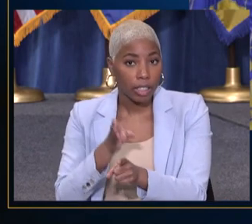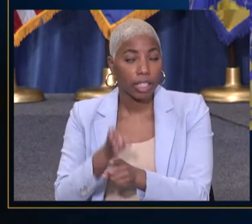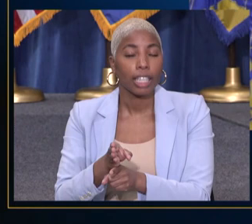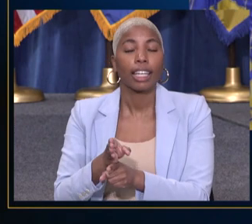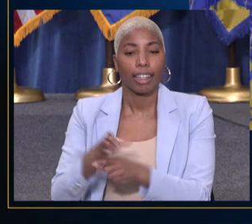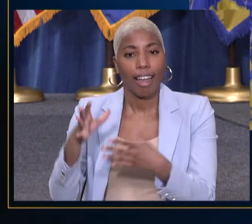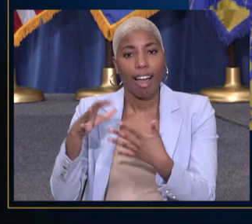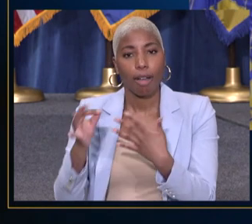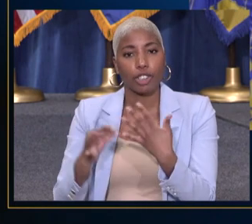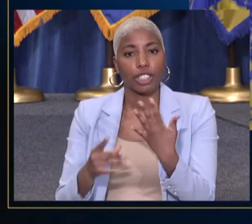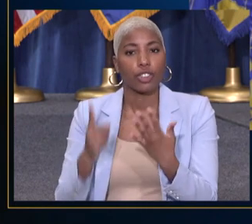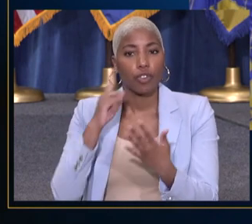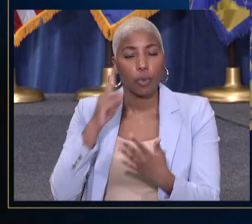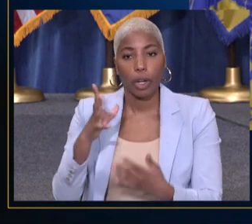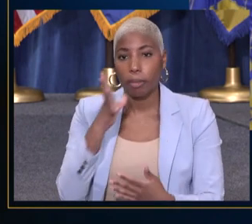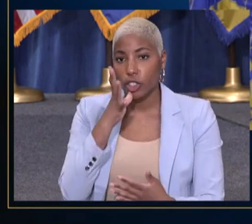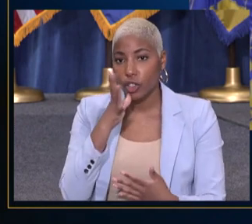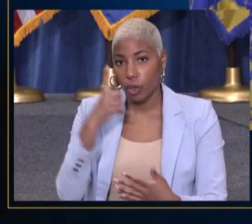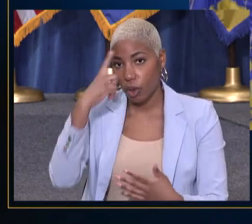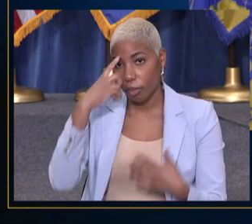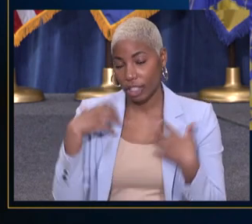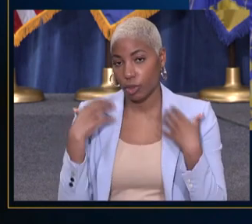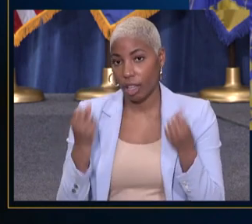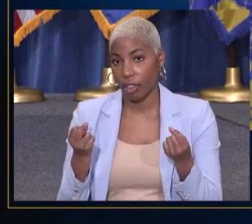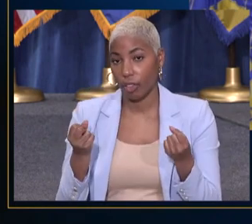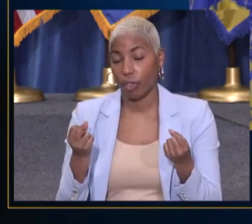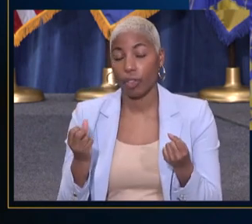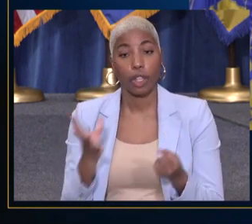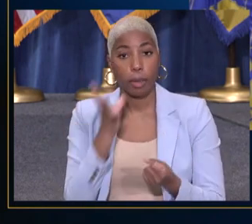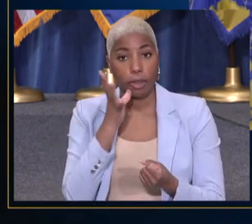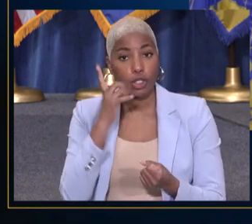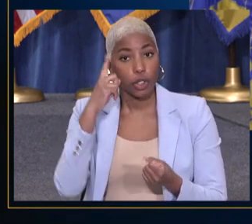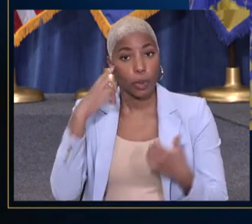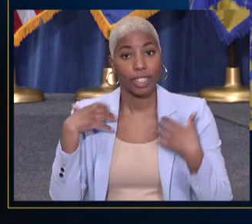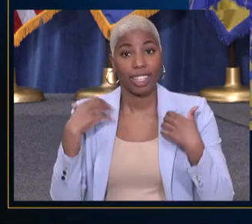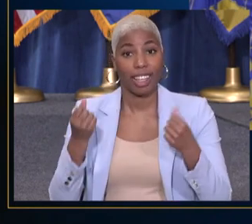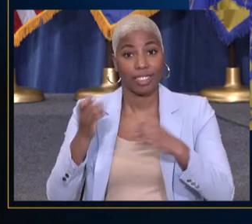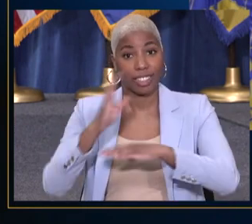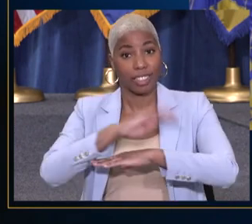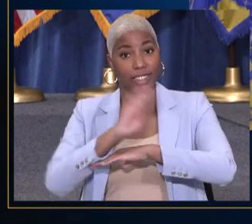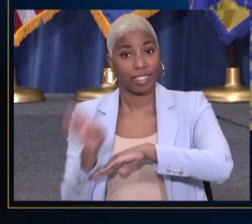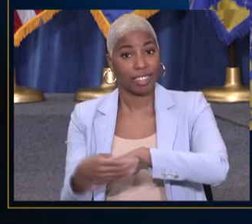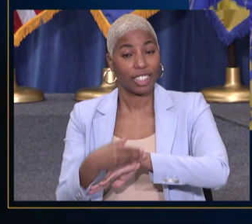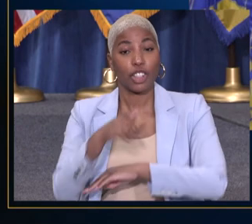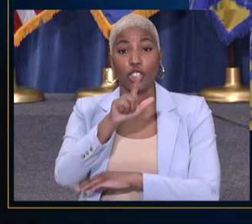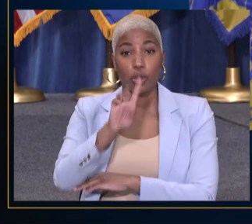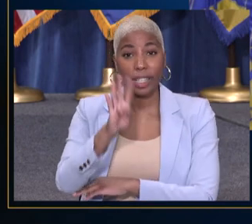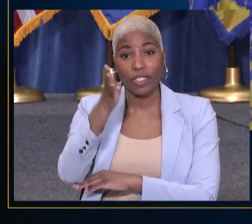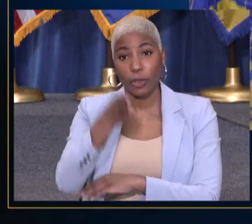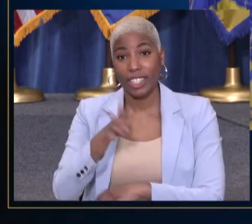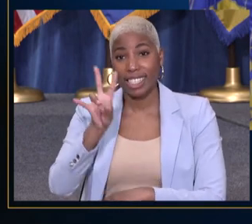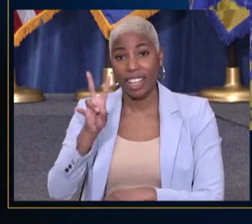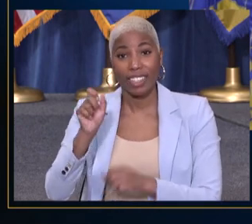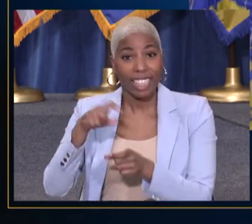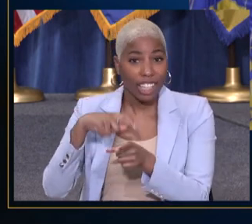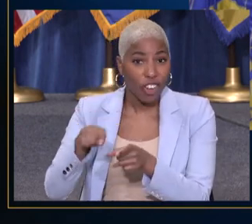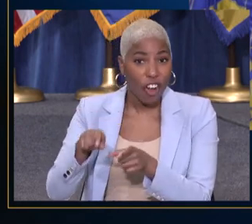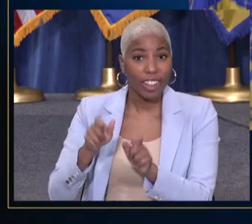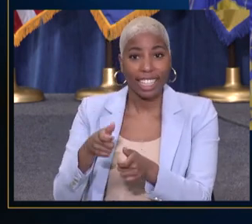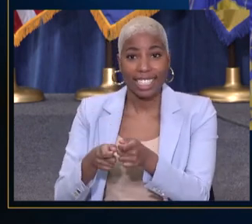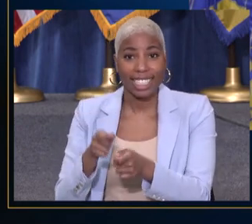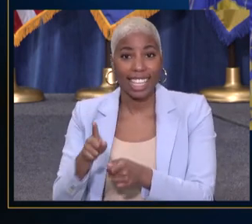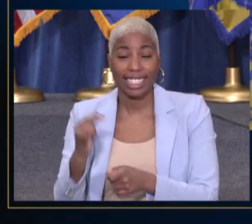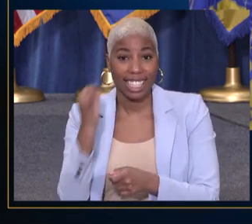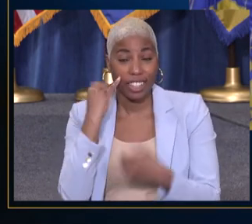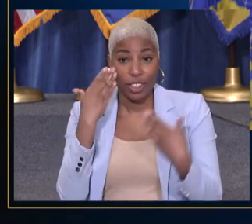mental health. Our maternal mental health hotline, 24/7, you can call or text. And if you don't know it, I encourage you to write